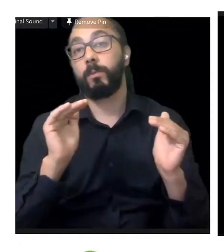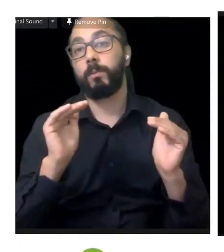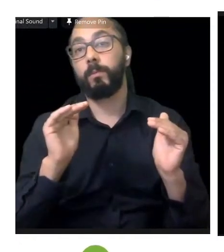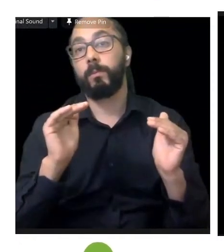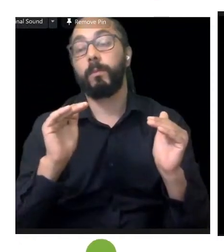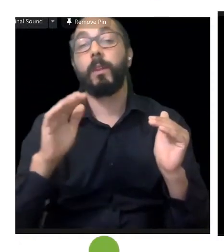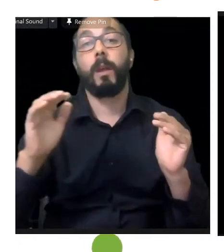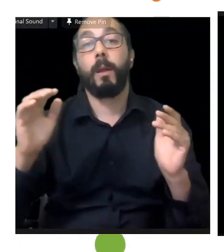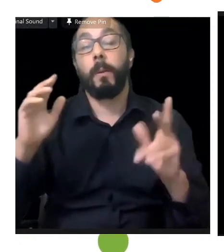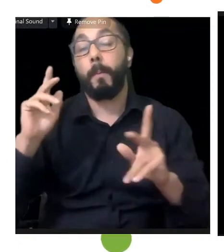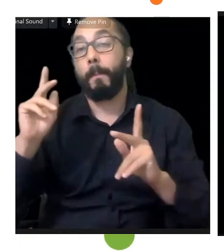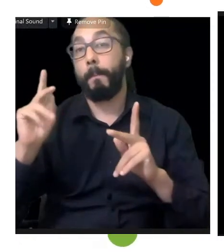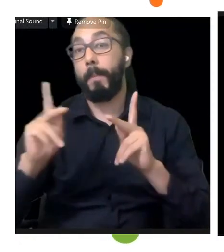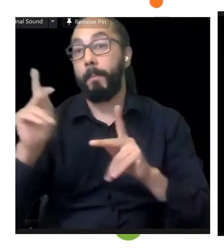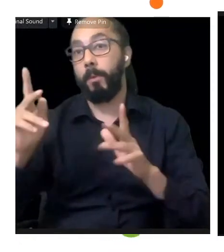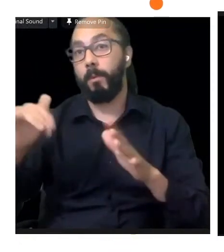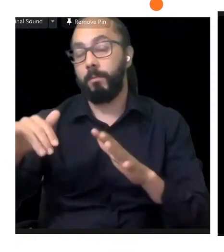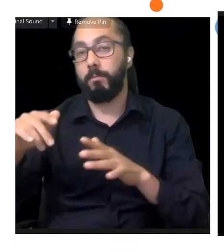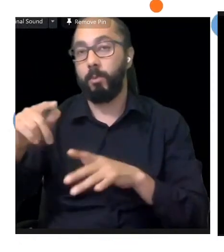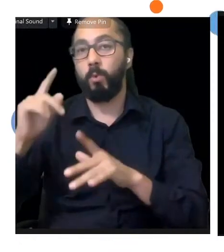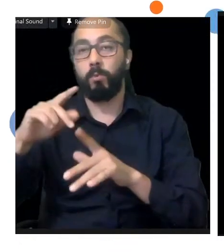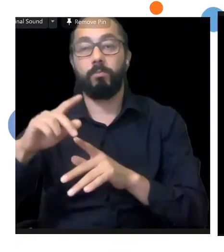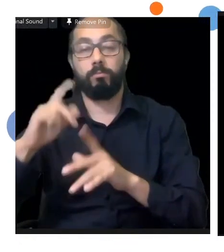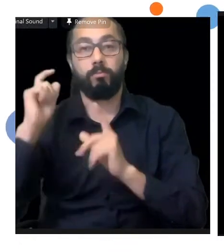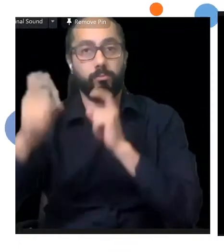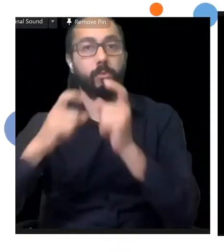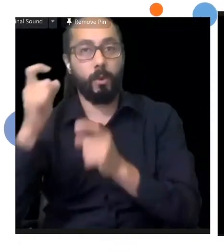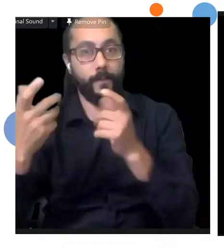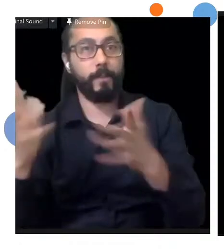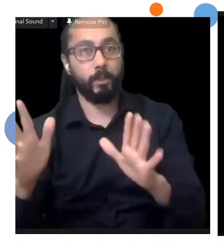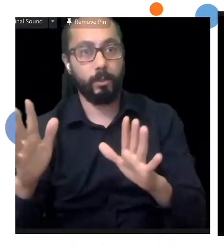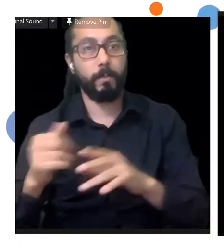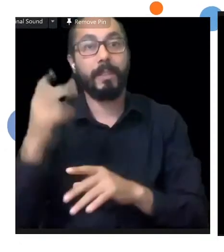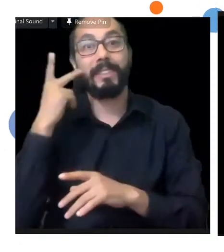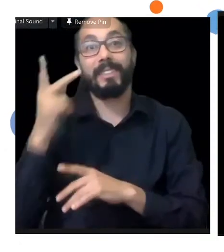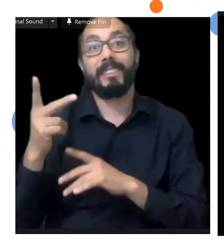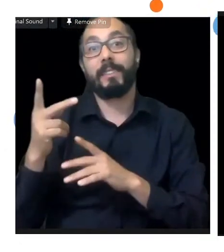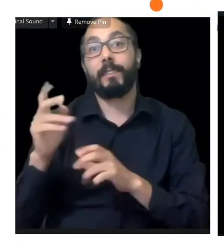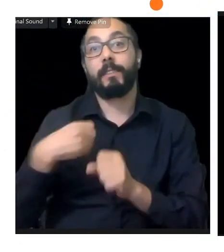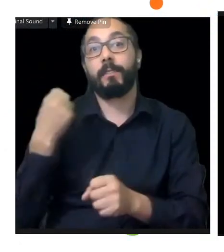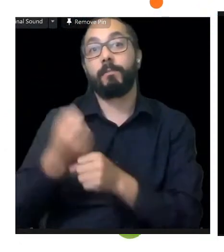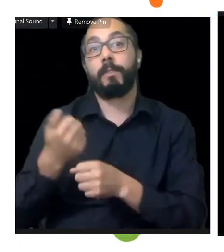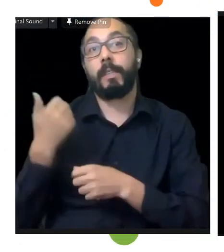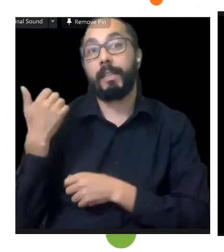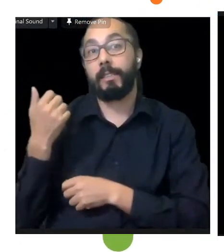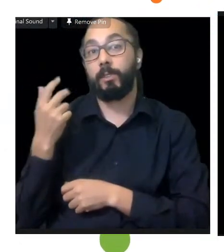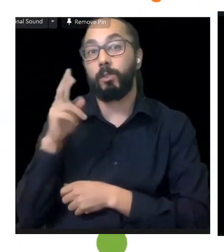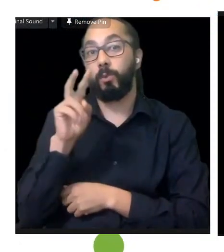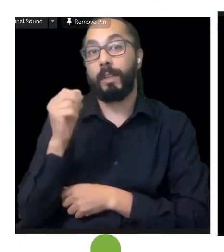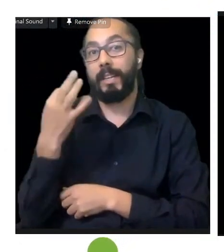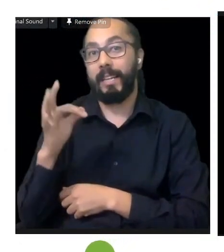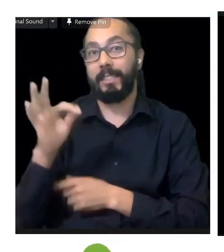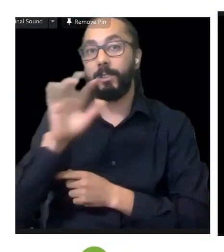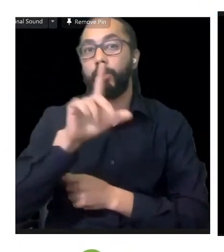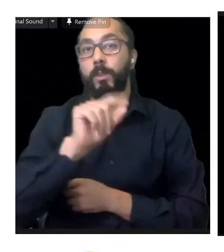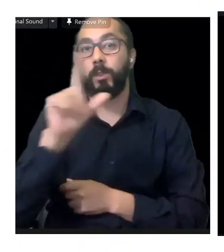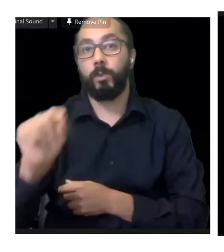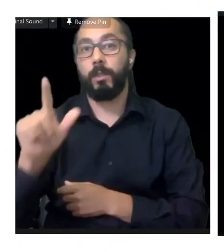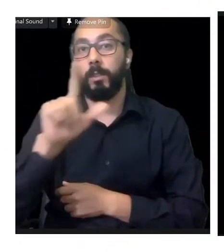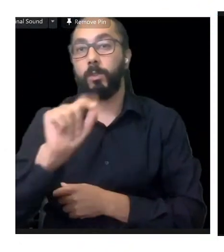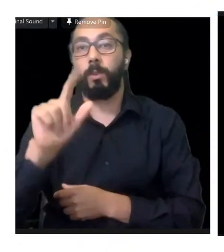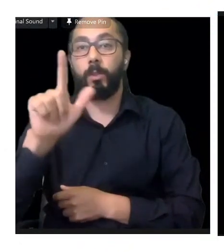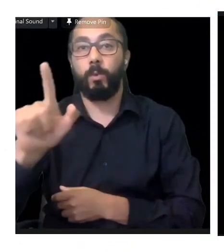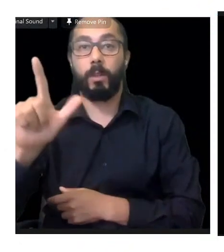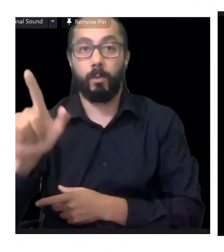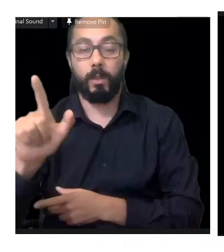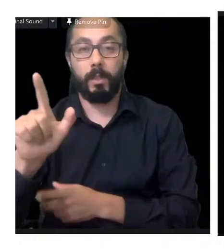donate. But you can see in 2019, 2020, and 2021, basically a variation in what people